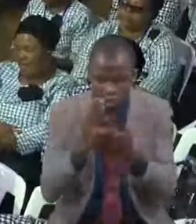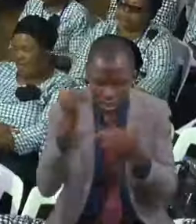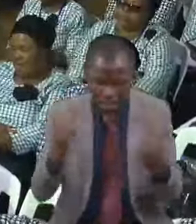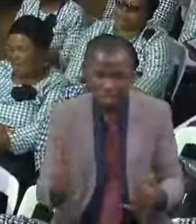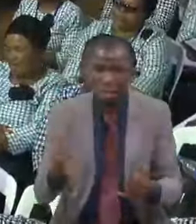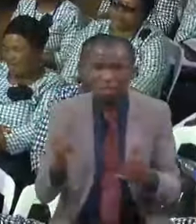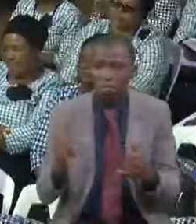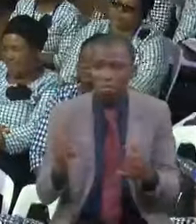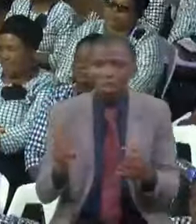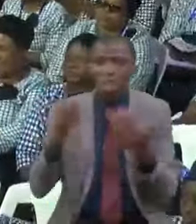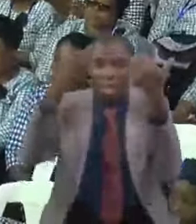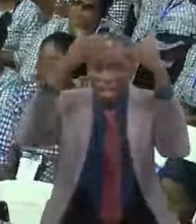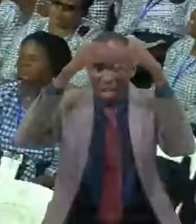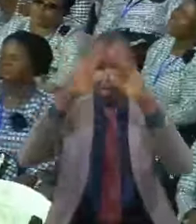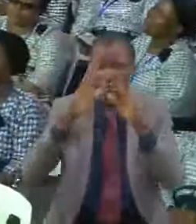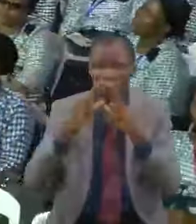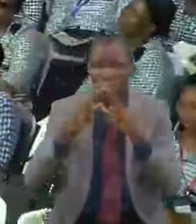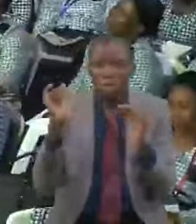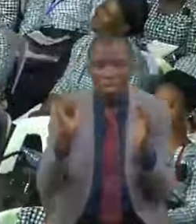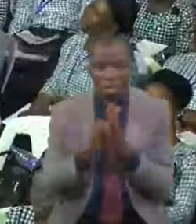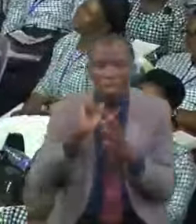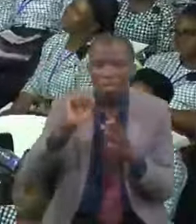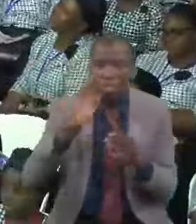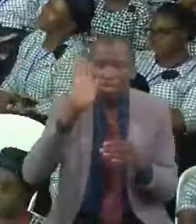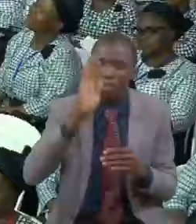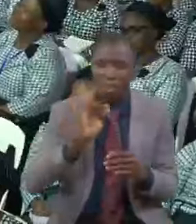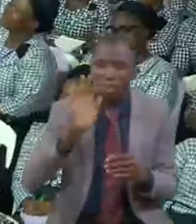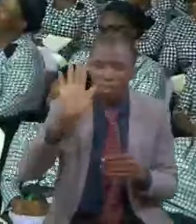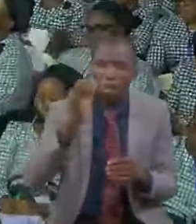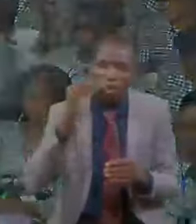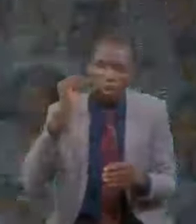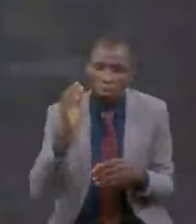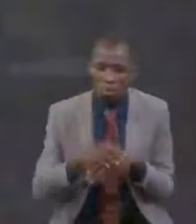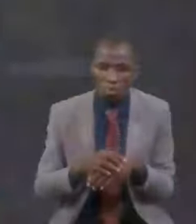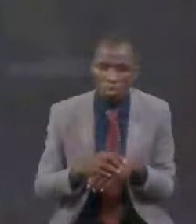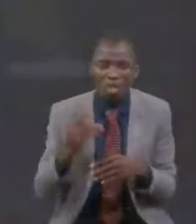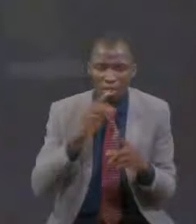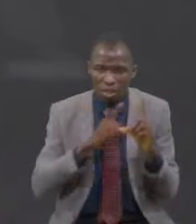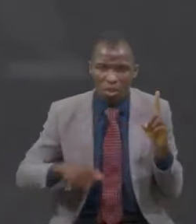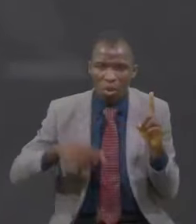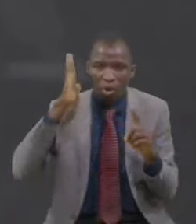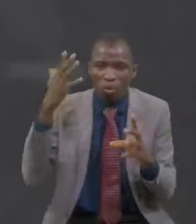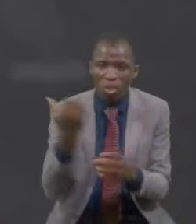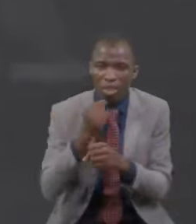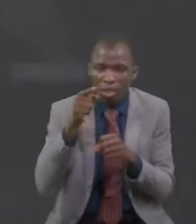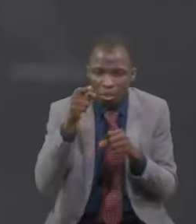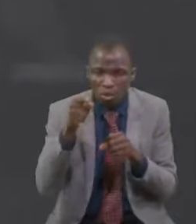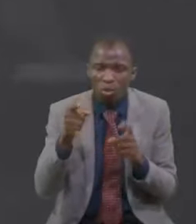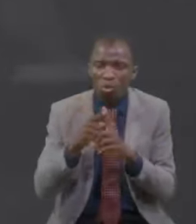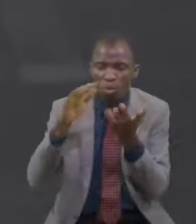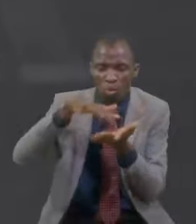Heaven, that's your home. The Lord will take you to glory. Are you